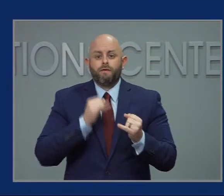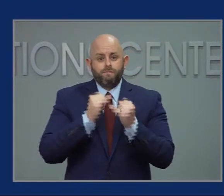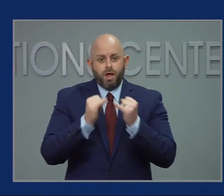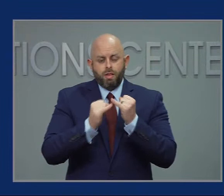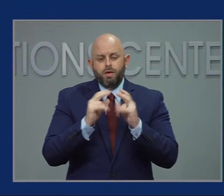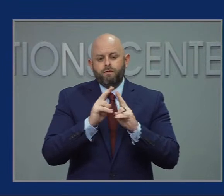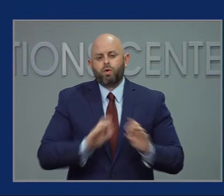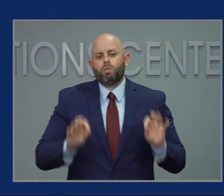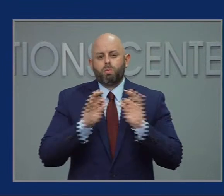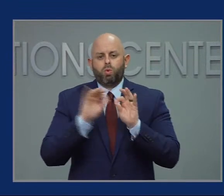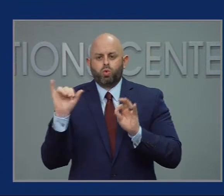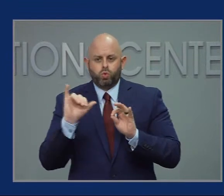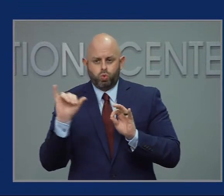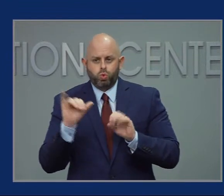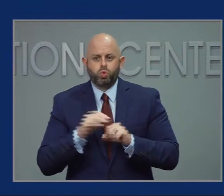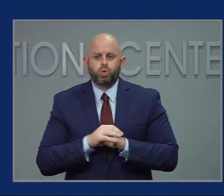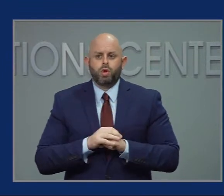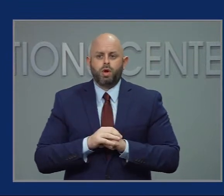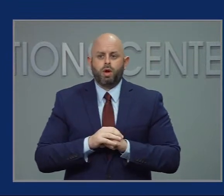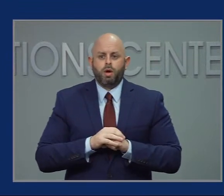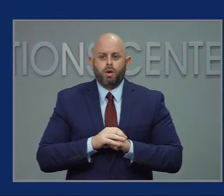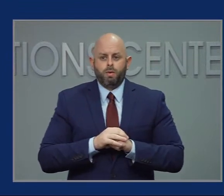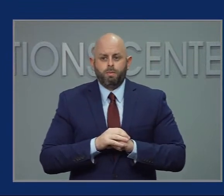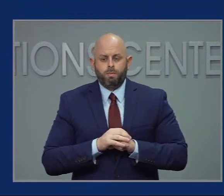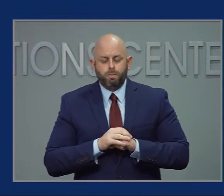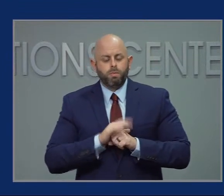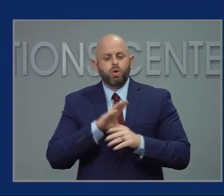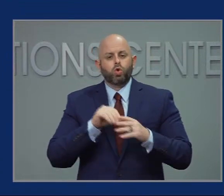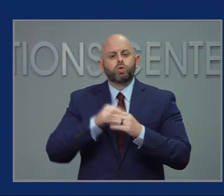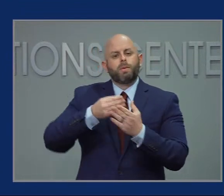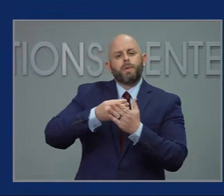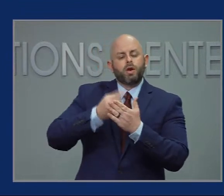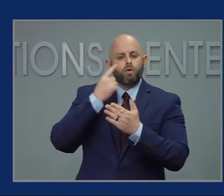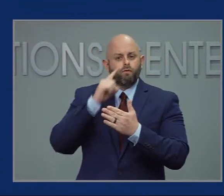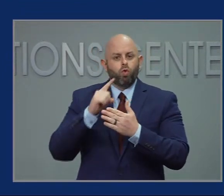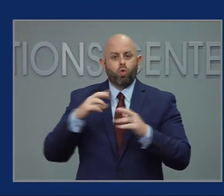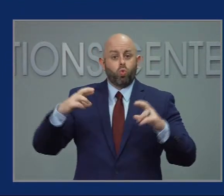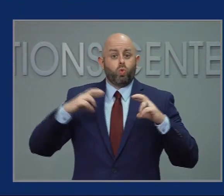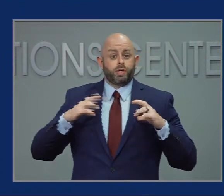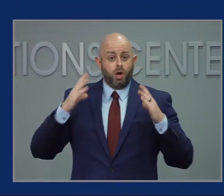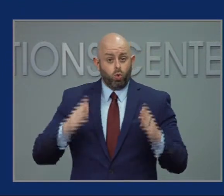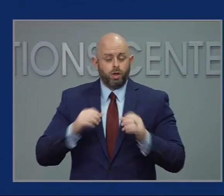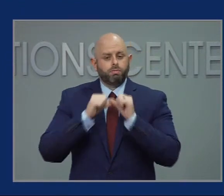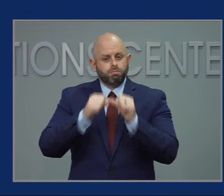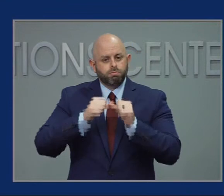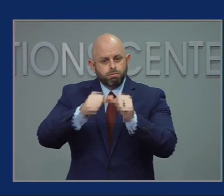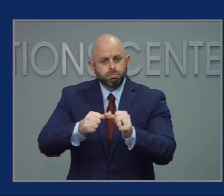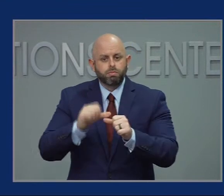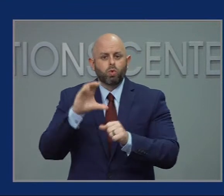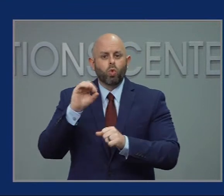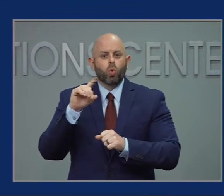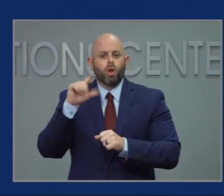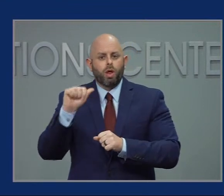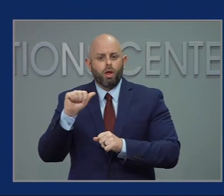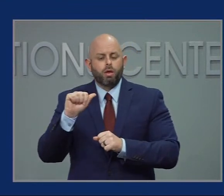very importantly, it includes money for a retiree recurring COLA of 2%, as well